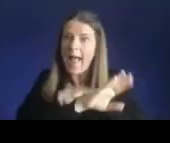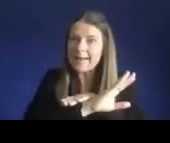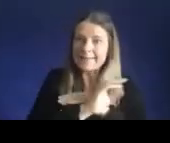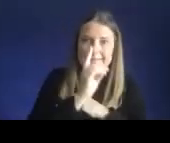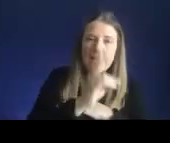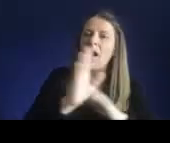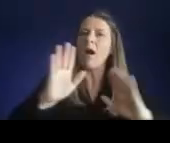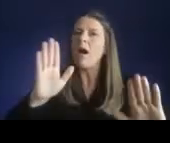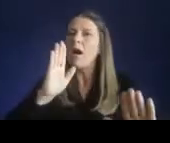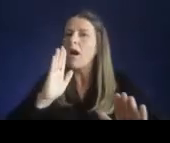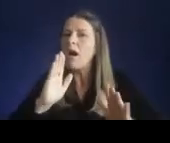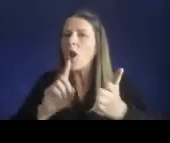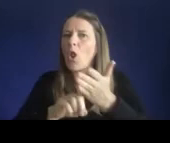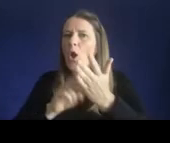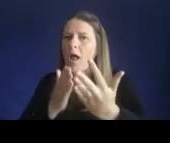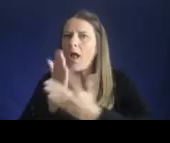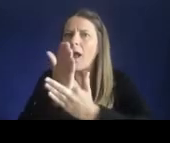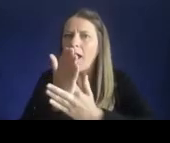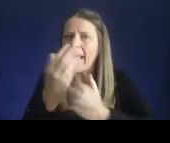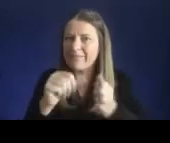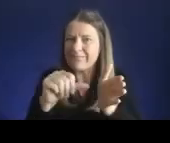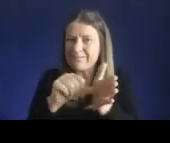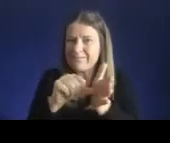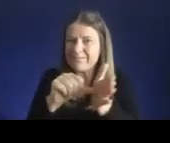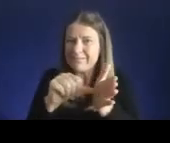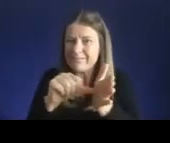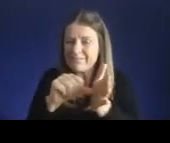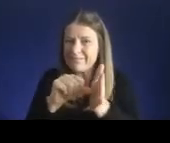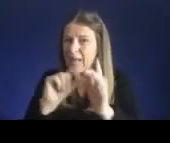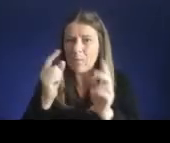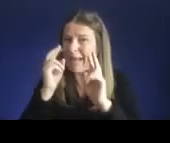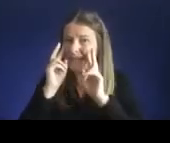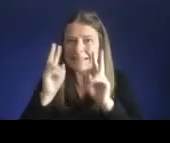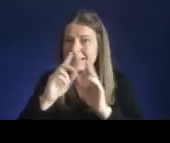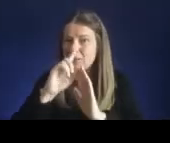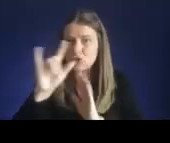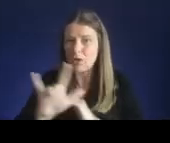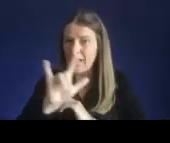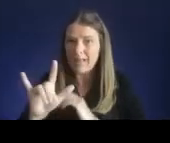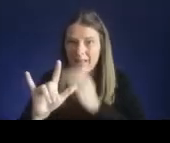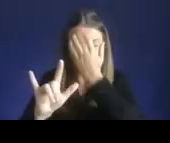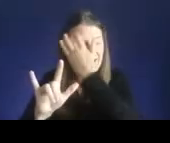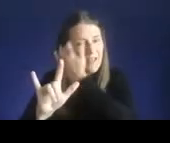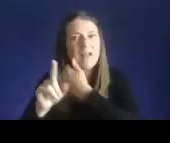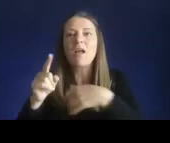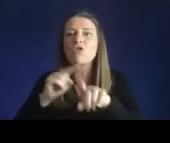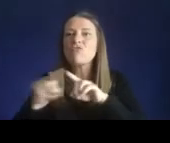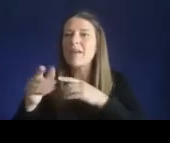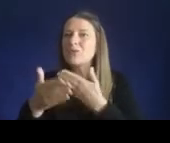I'm going to interrupt you there. We're having a little issue where we can't see Jill, so I'm just going to try and rectify that before